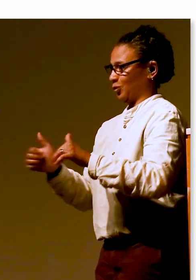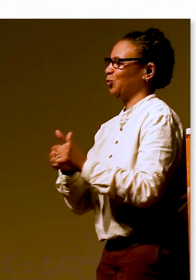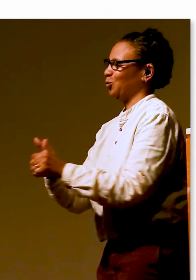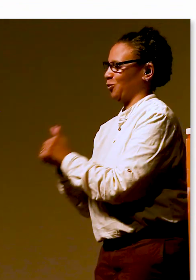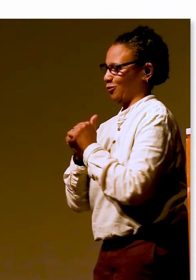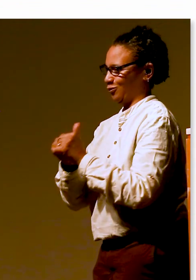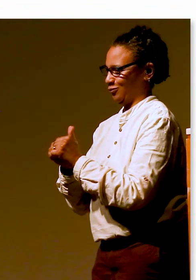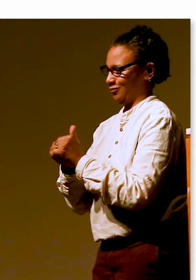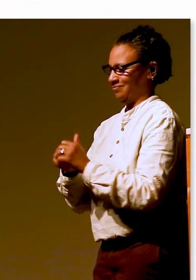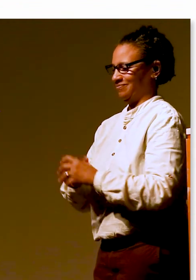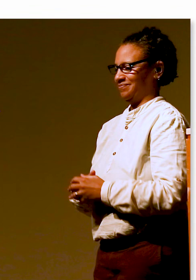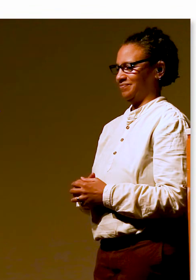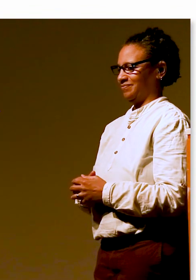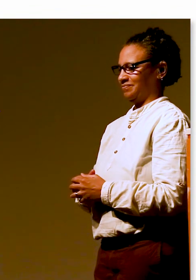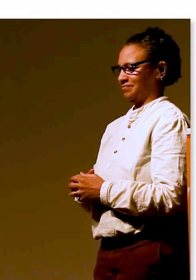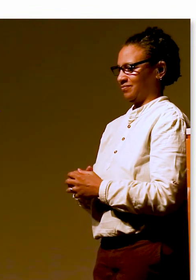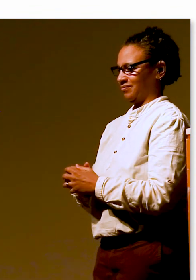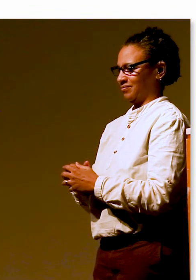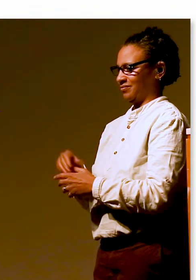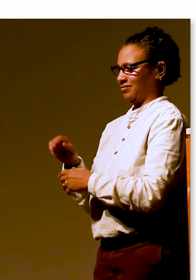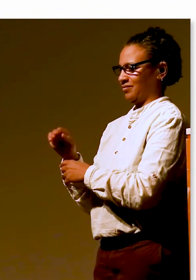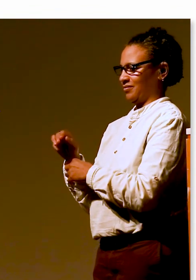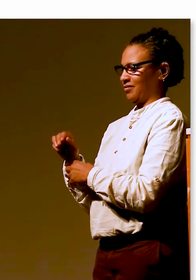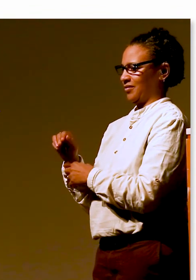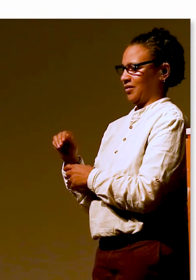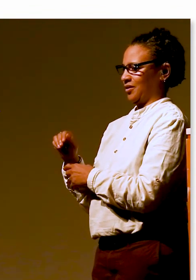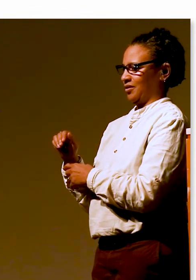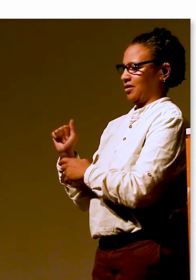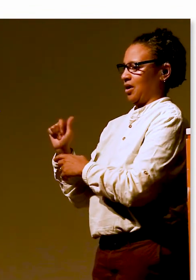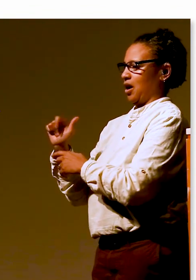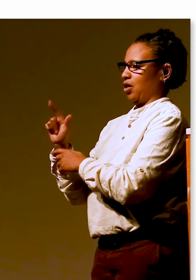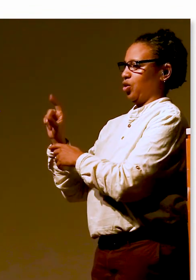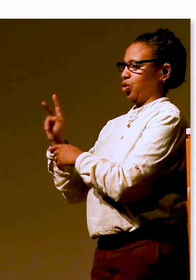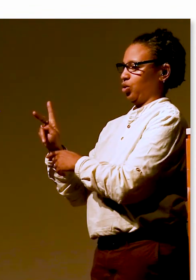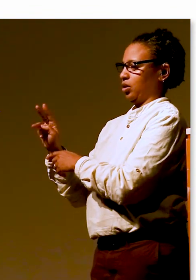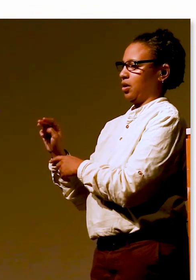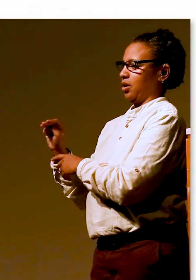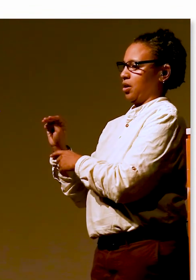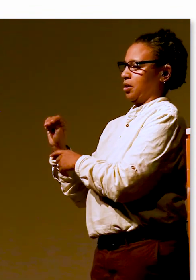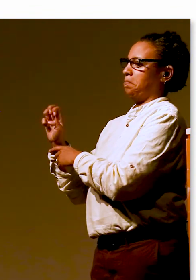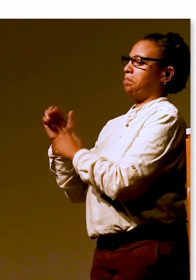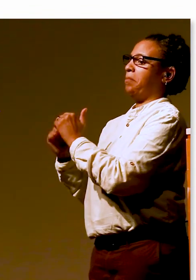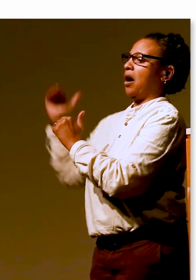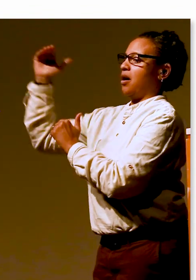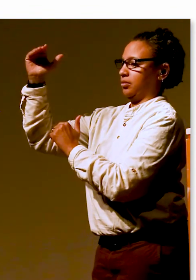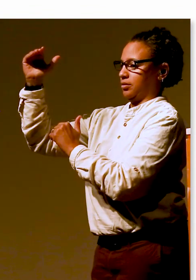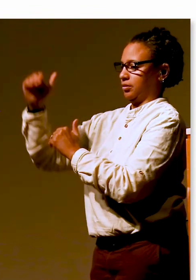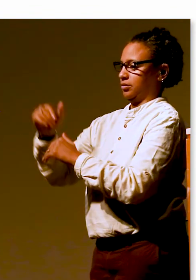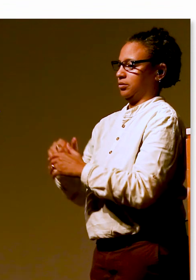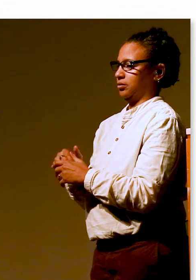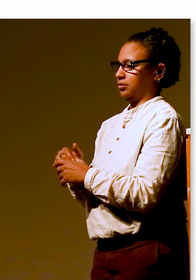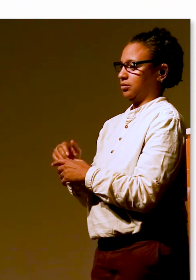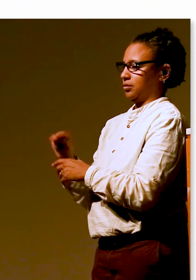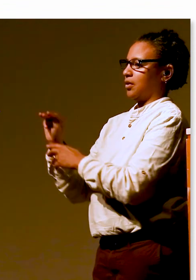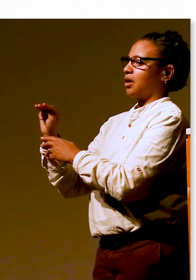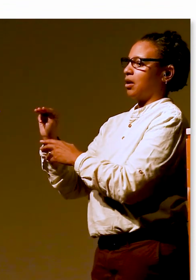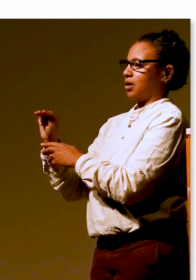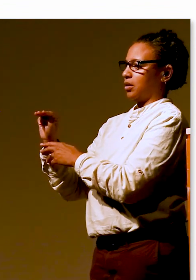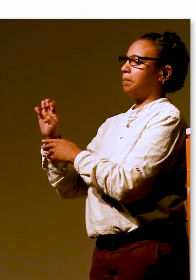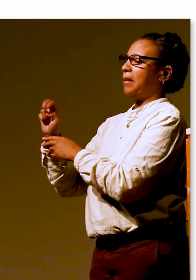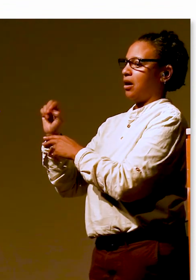by Alok Menon, who is an incredible image activist, poet, hero, personal hero of mine, and